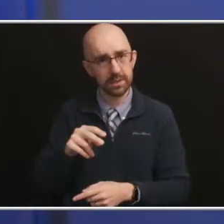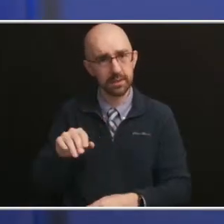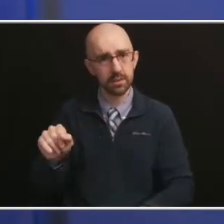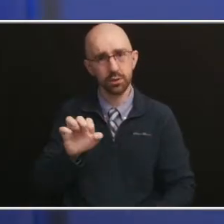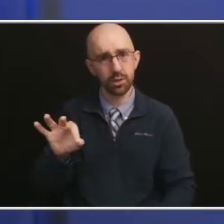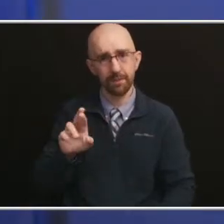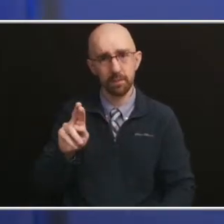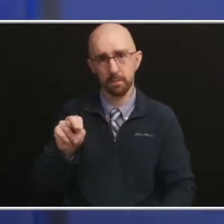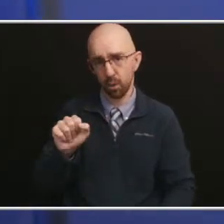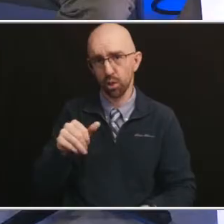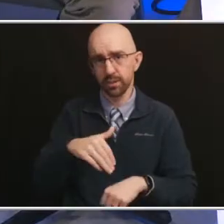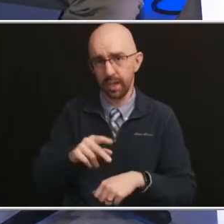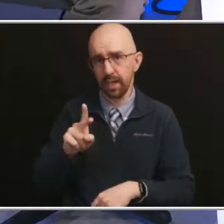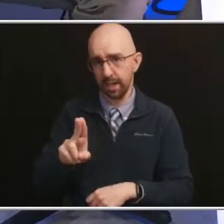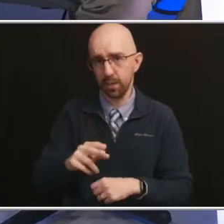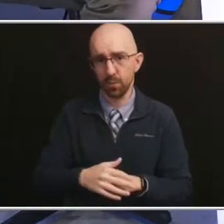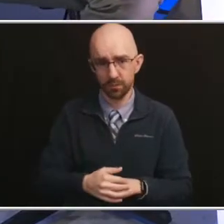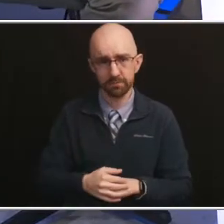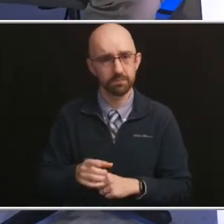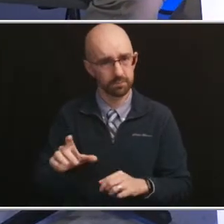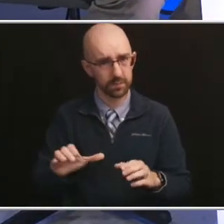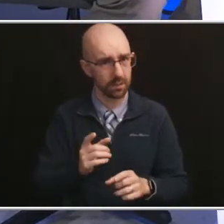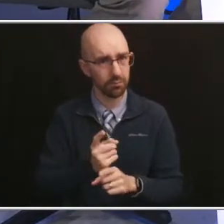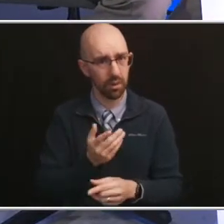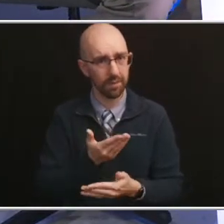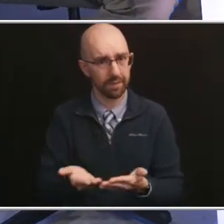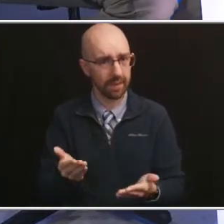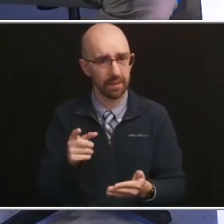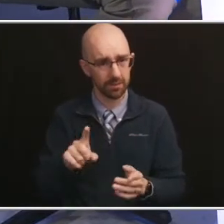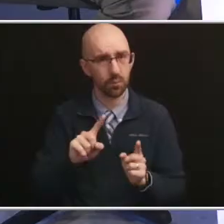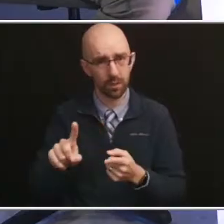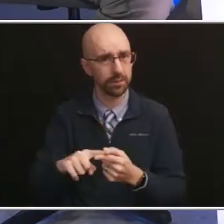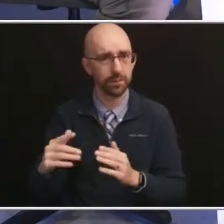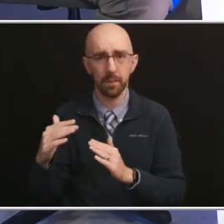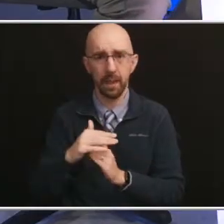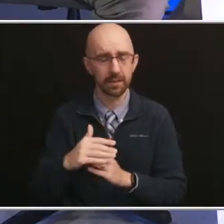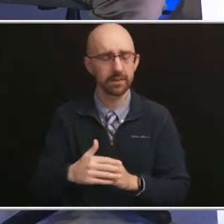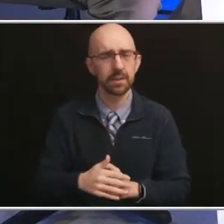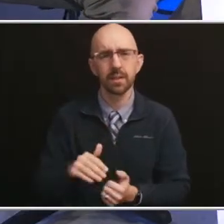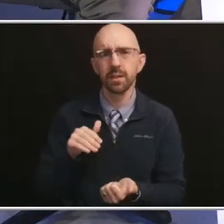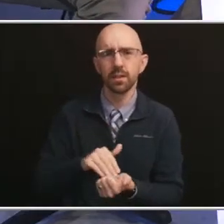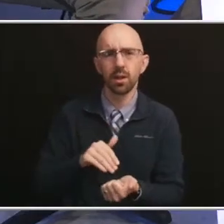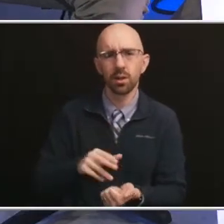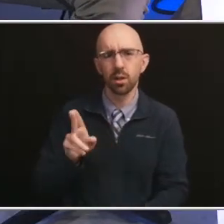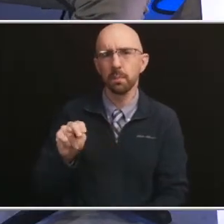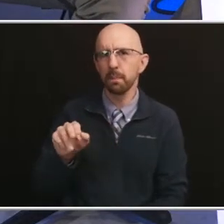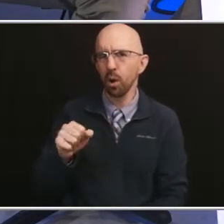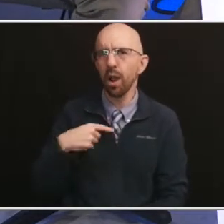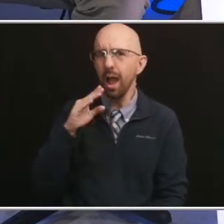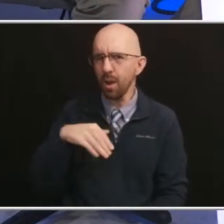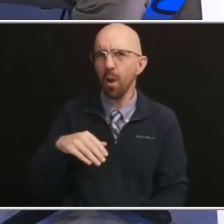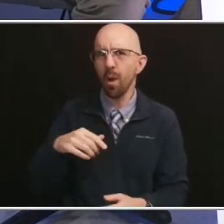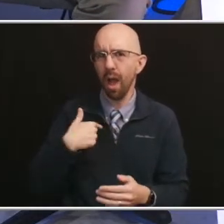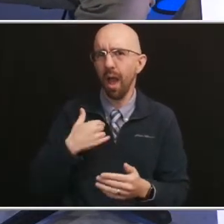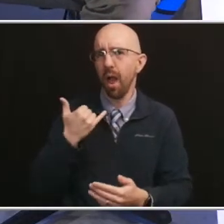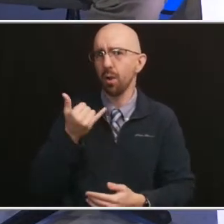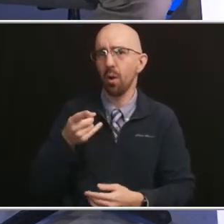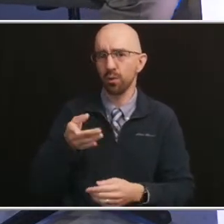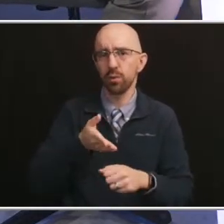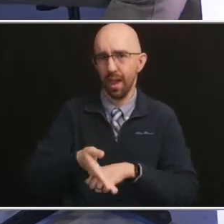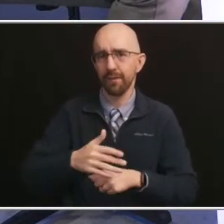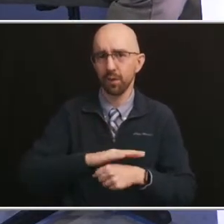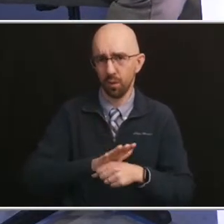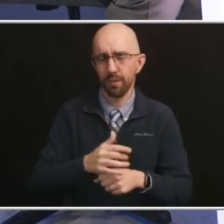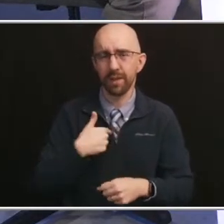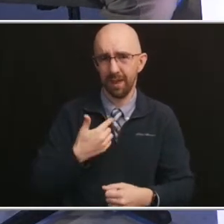right thing. You went to the best. Dr. Burns, is it common? I know I actually called you after I had COVID because I had brain